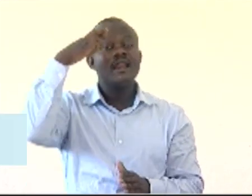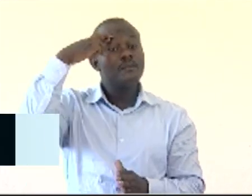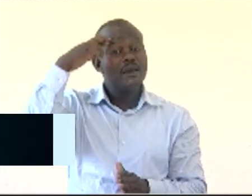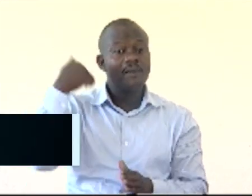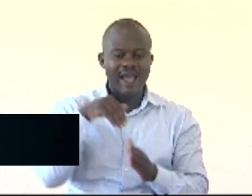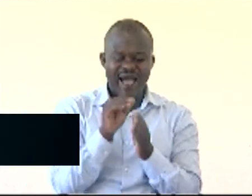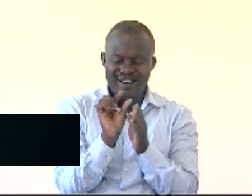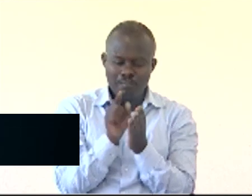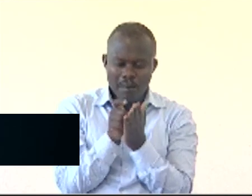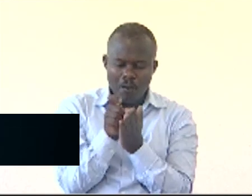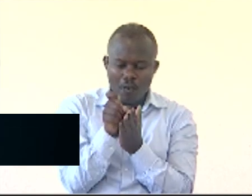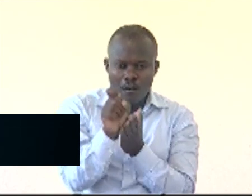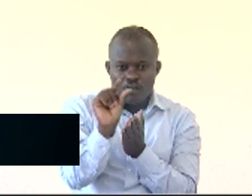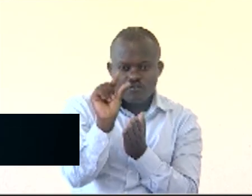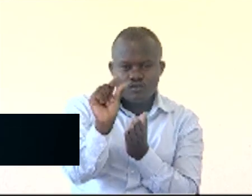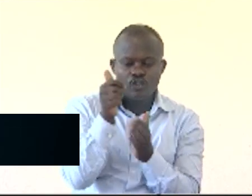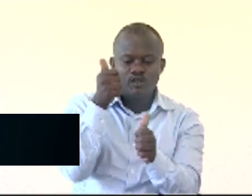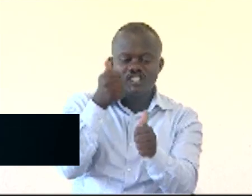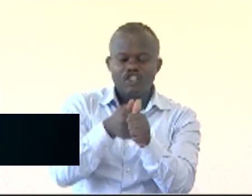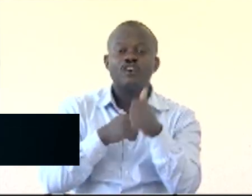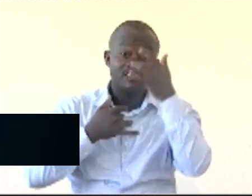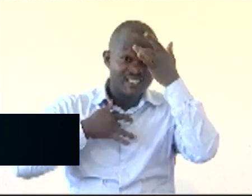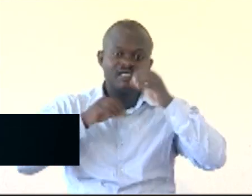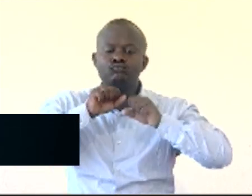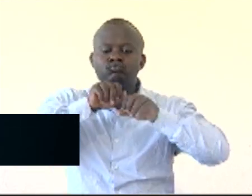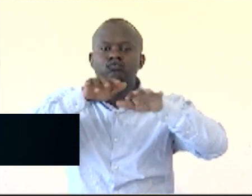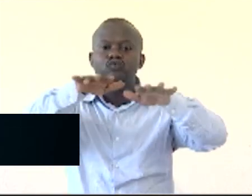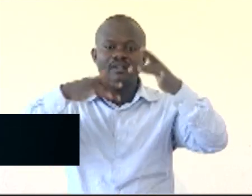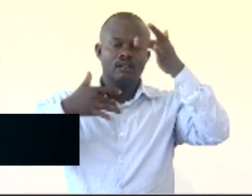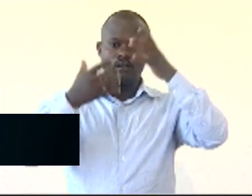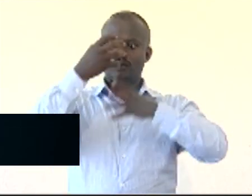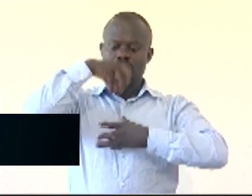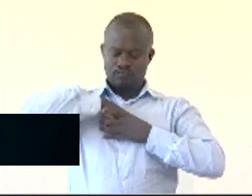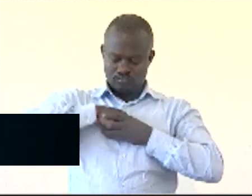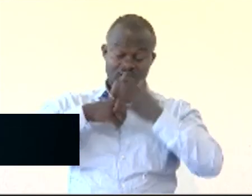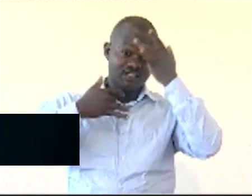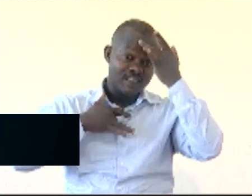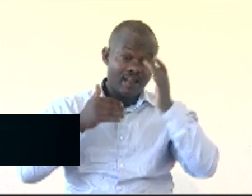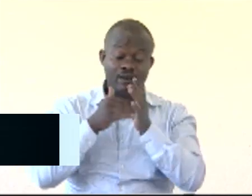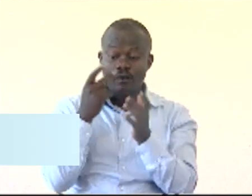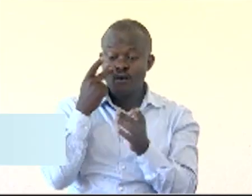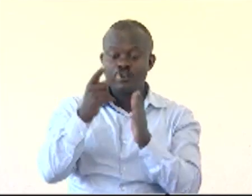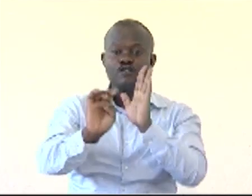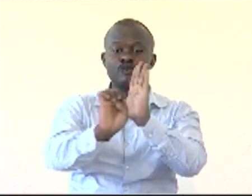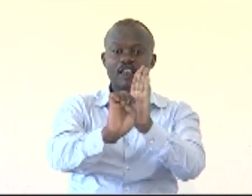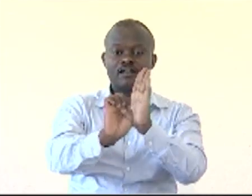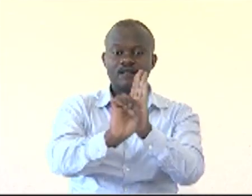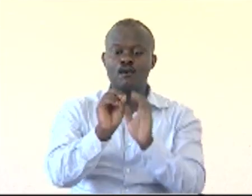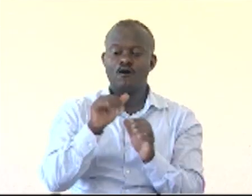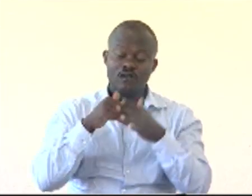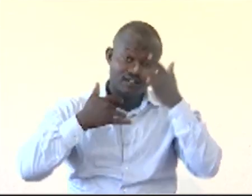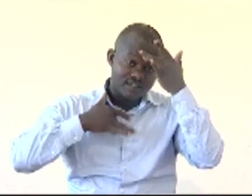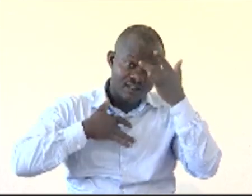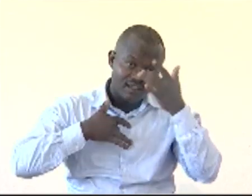are microorganisms which cause diseases. And then we are going to see examples of the diseases